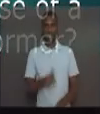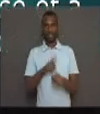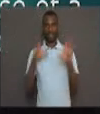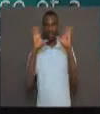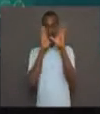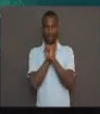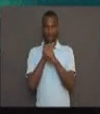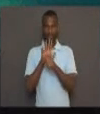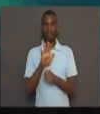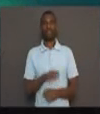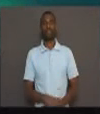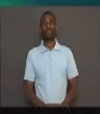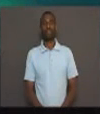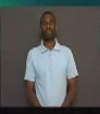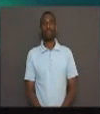Time's up.